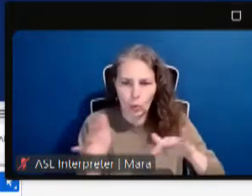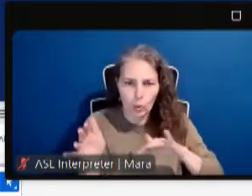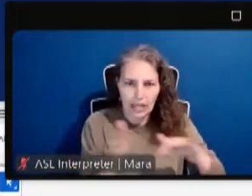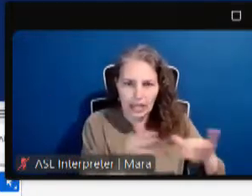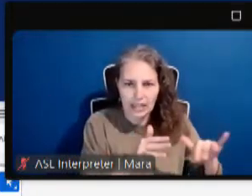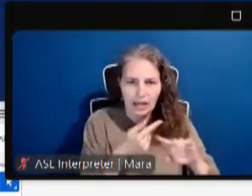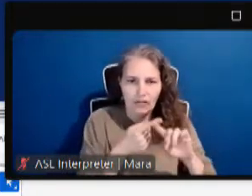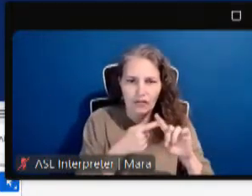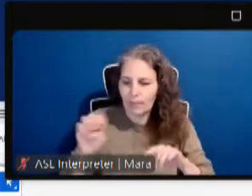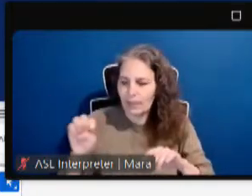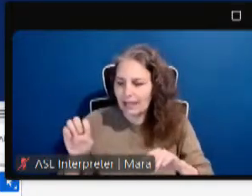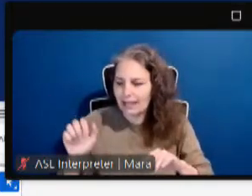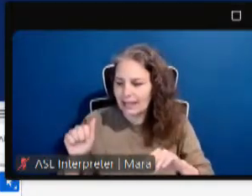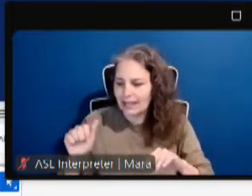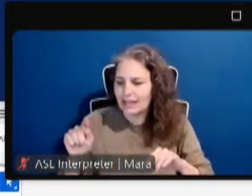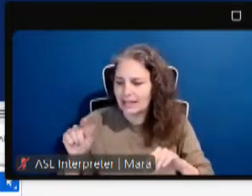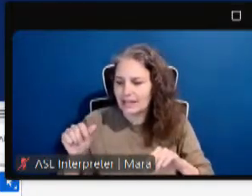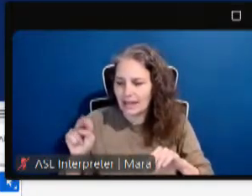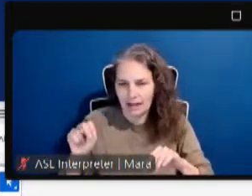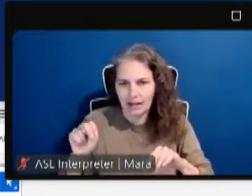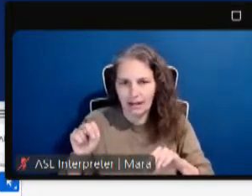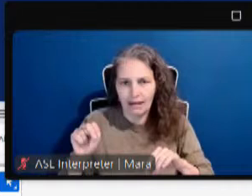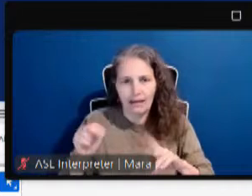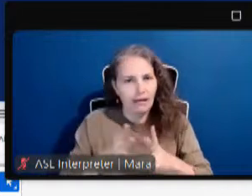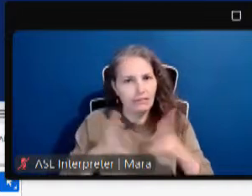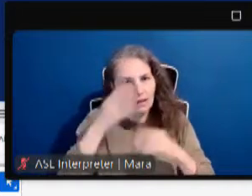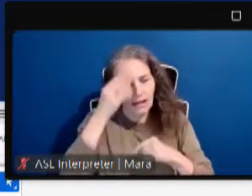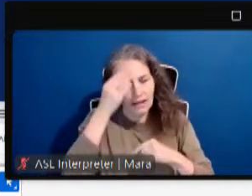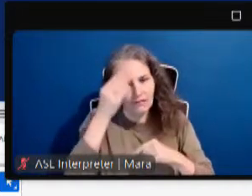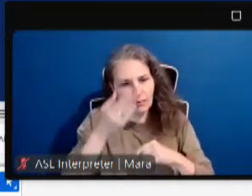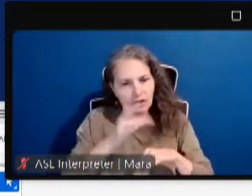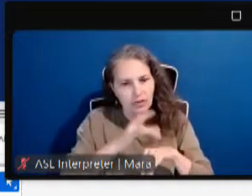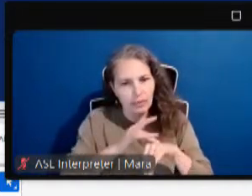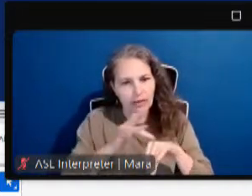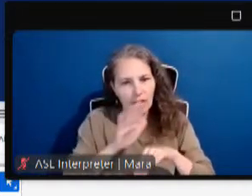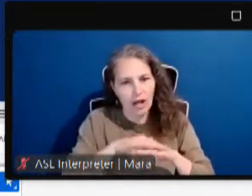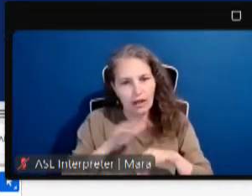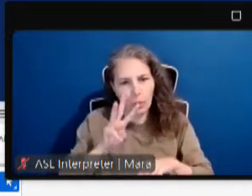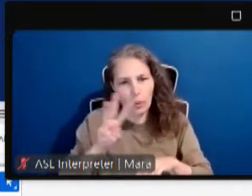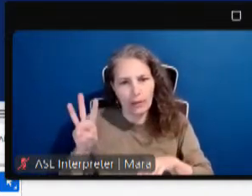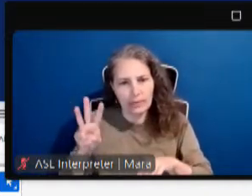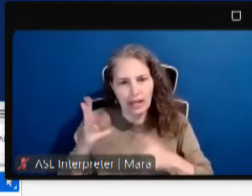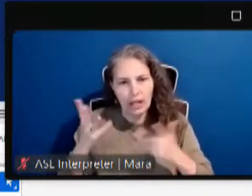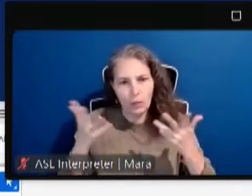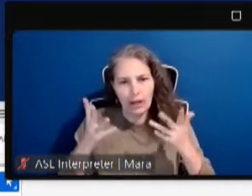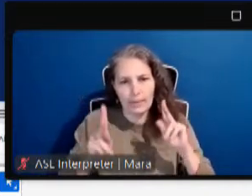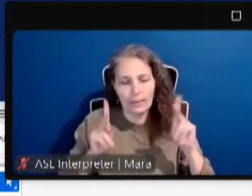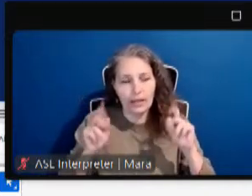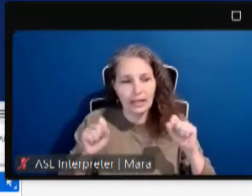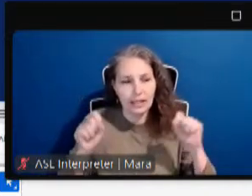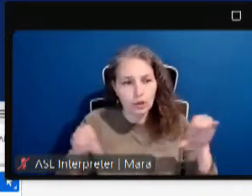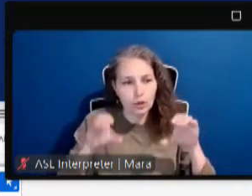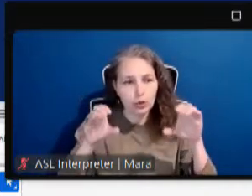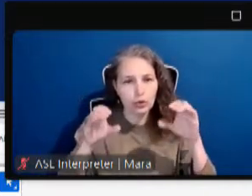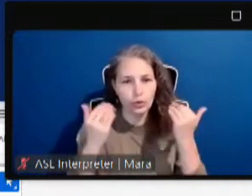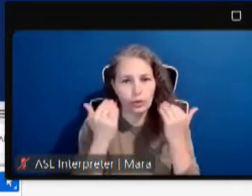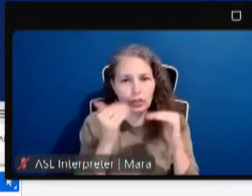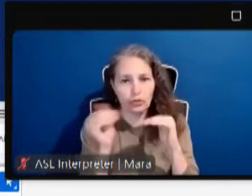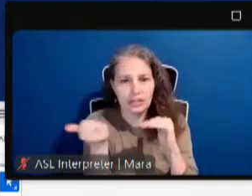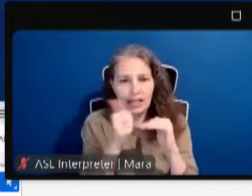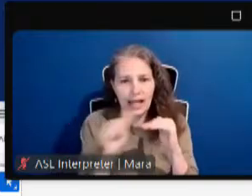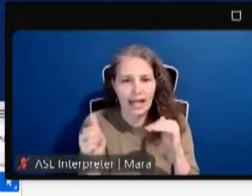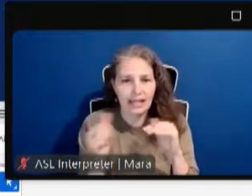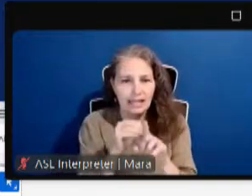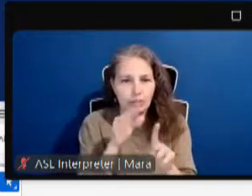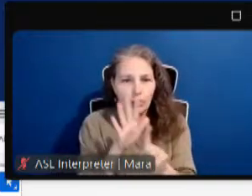now, I also want to let people know that we have a lot of information up on the website related to what people can do to reduce any potential